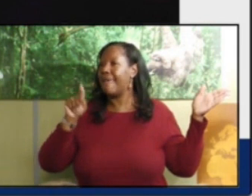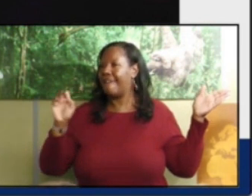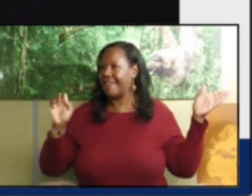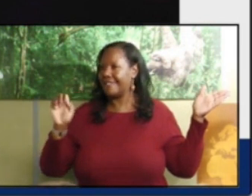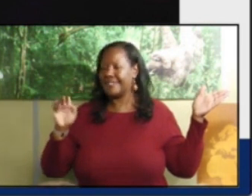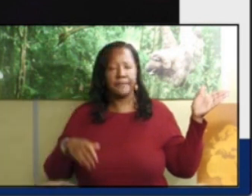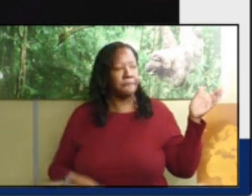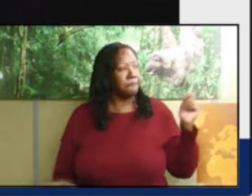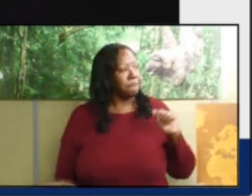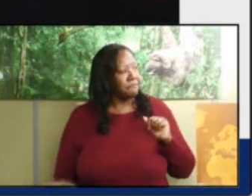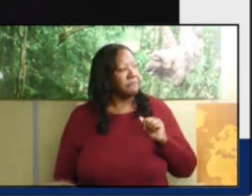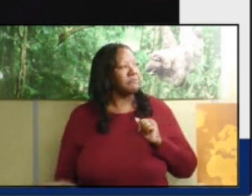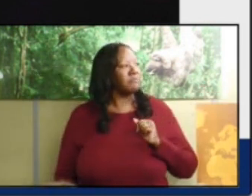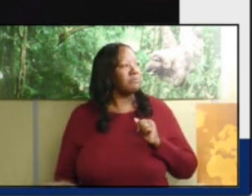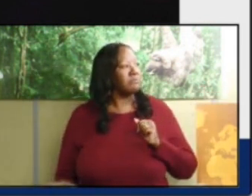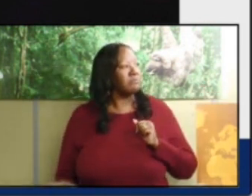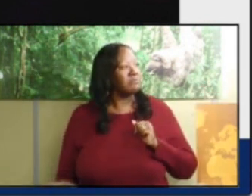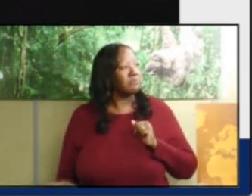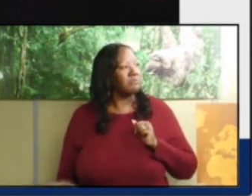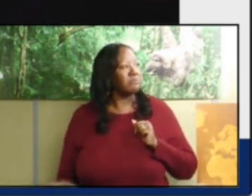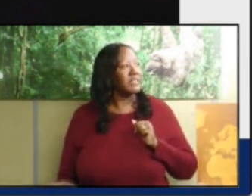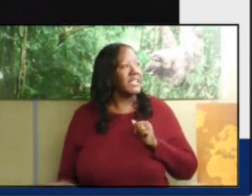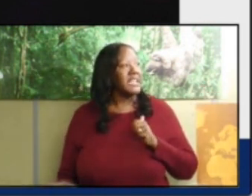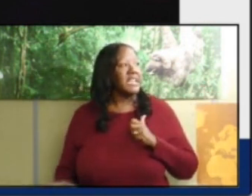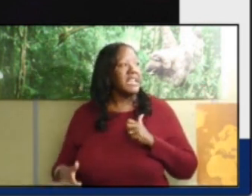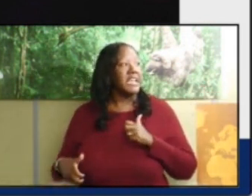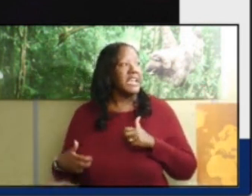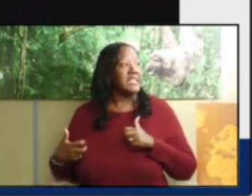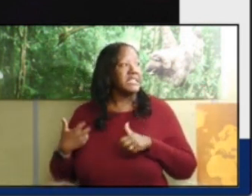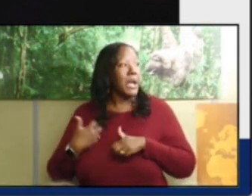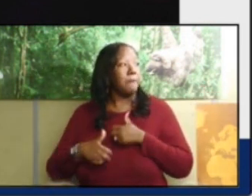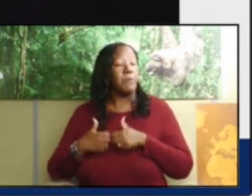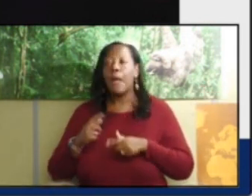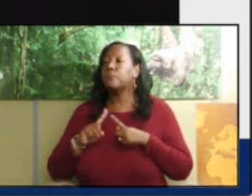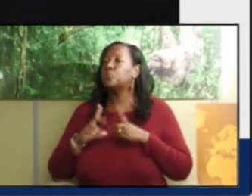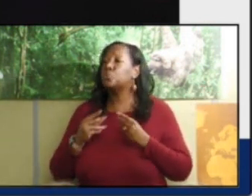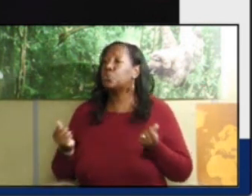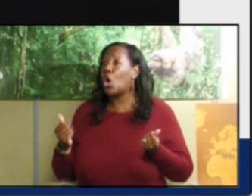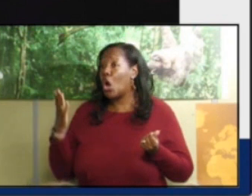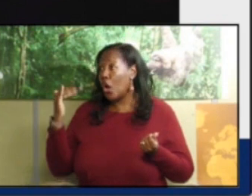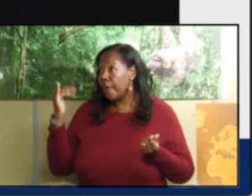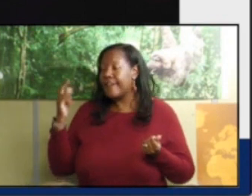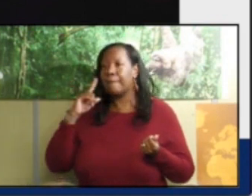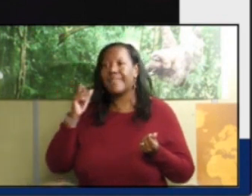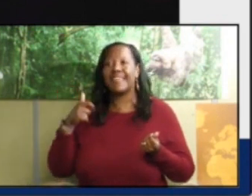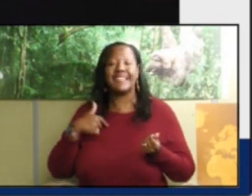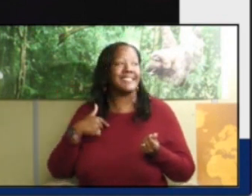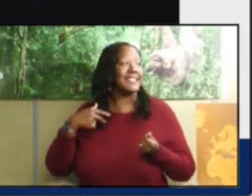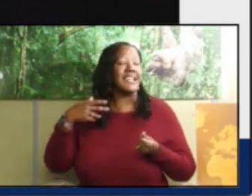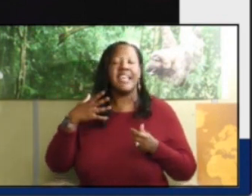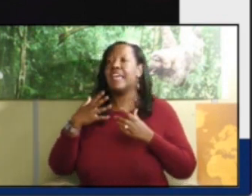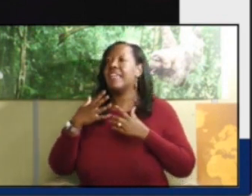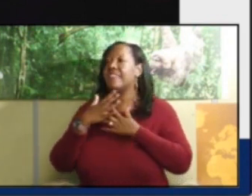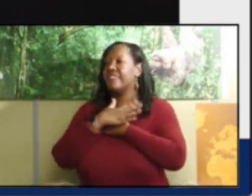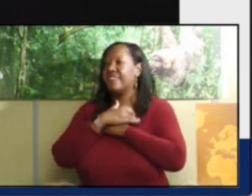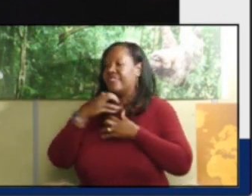that it's kind of a problem to solve, because it's basically the pandas have to navigate some of the pitfalls